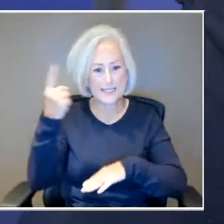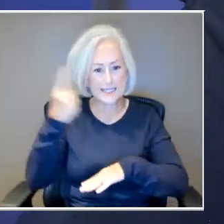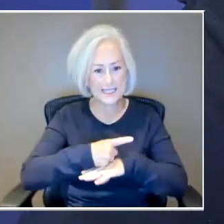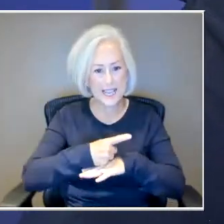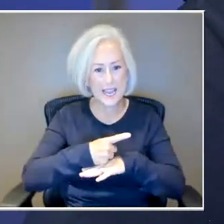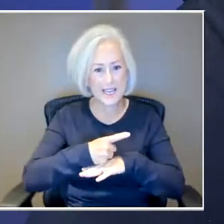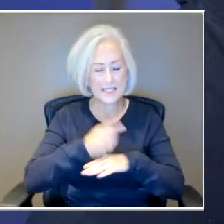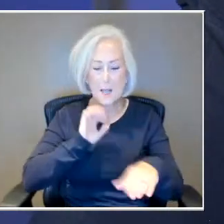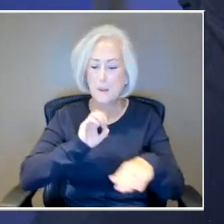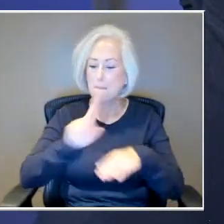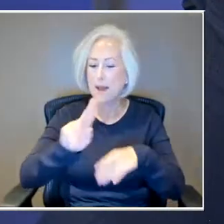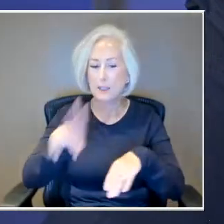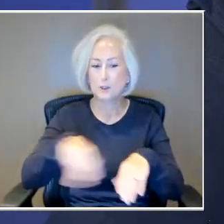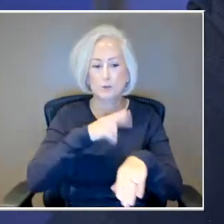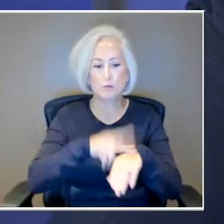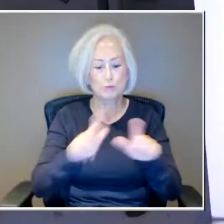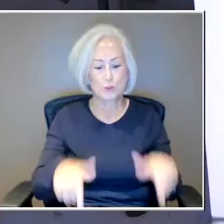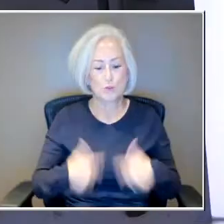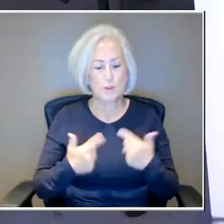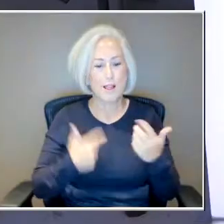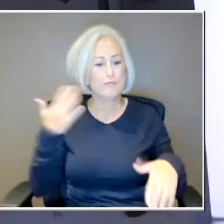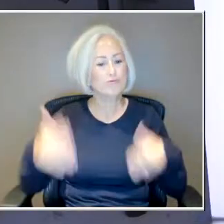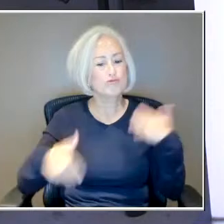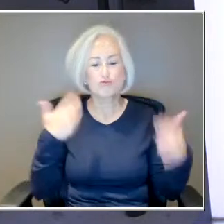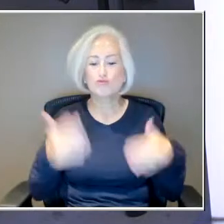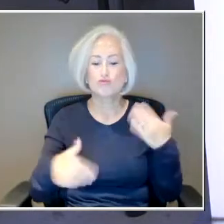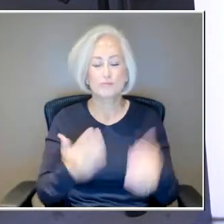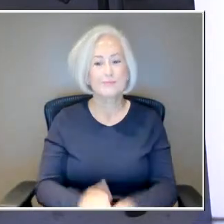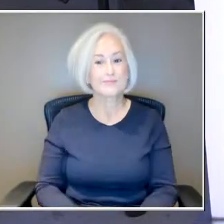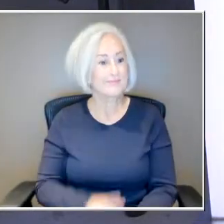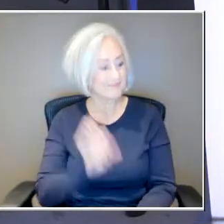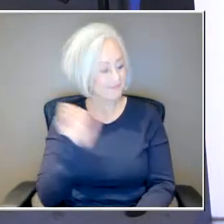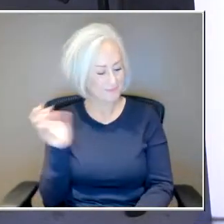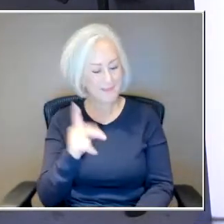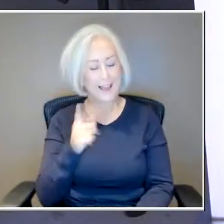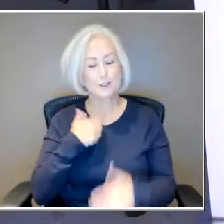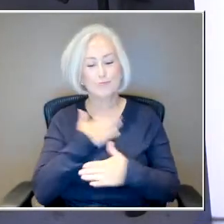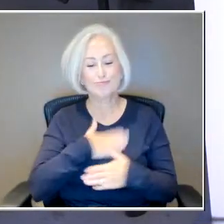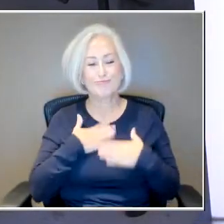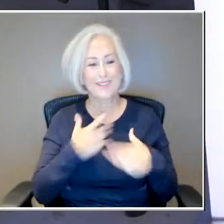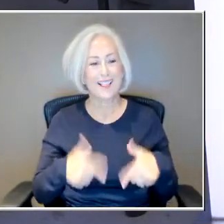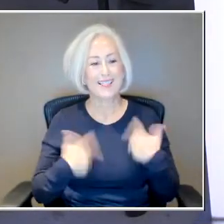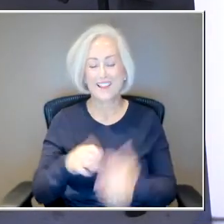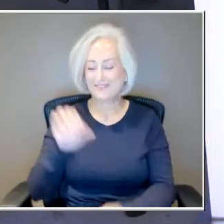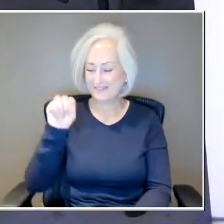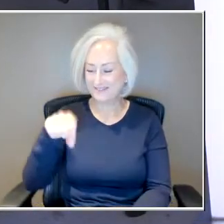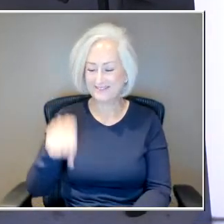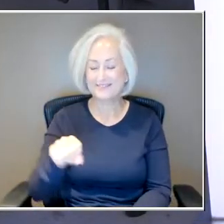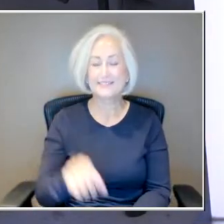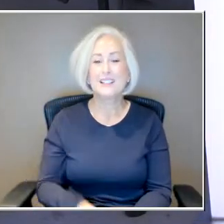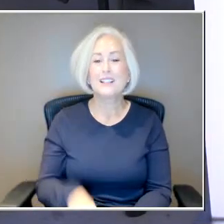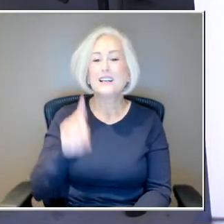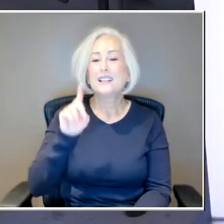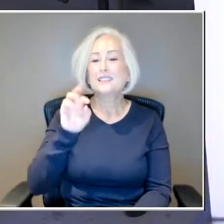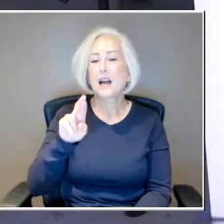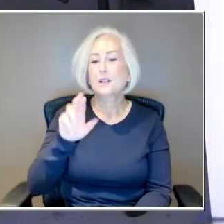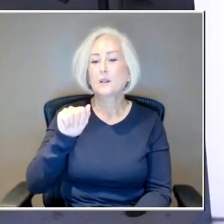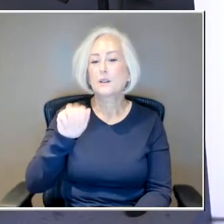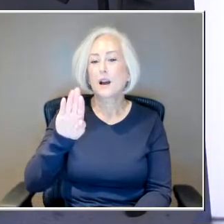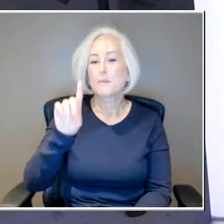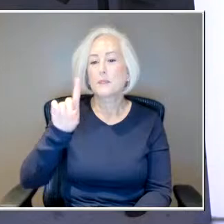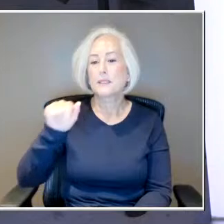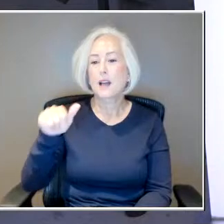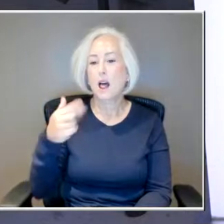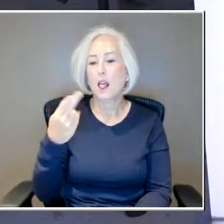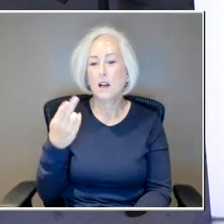all the activities in my life. But you said you're back to living. Absolutely. So, Dr. Abdallah, let's back up. Let's define multiple